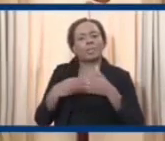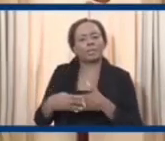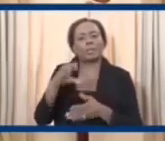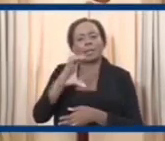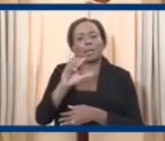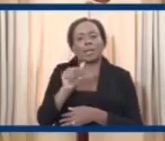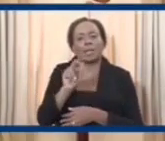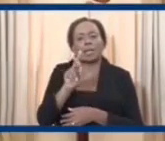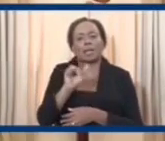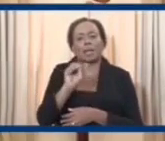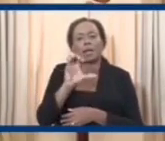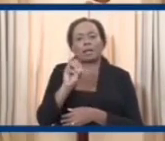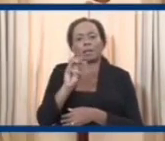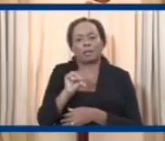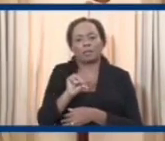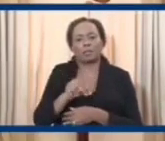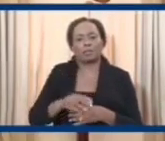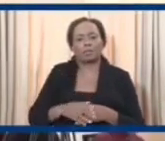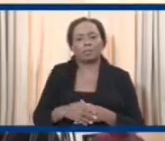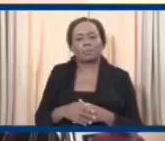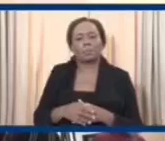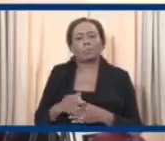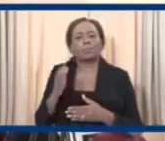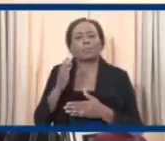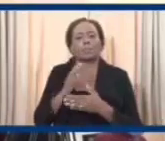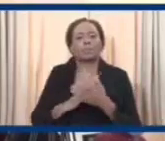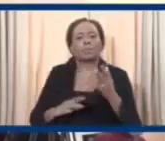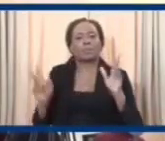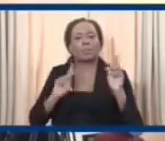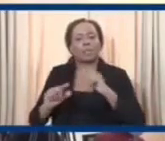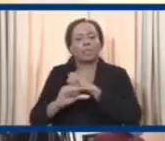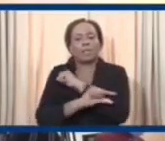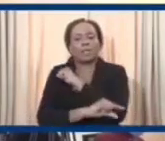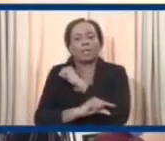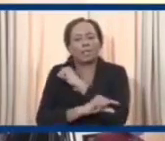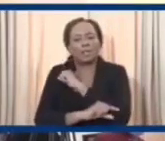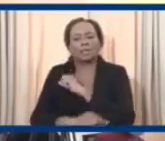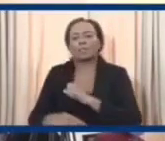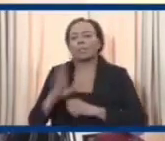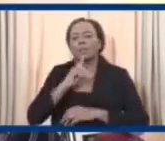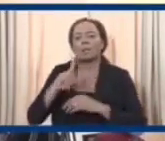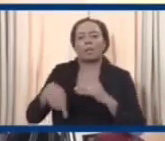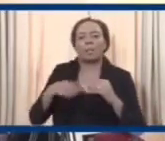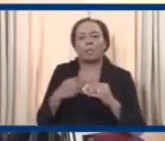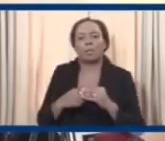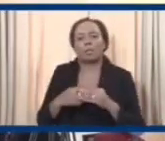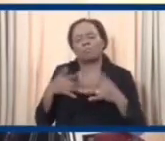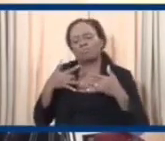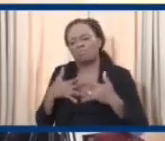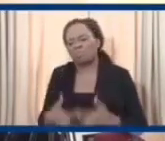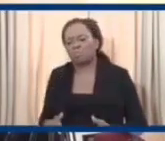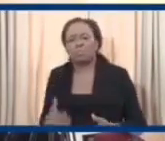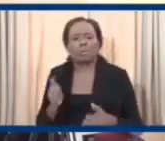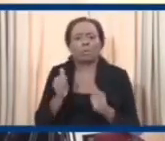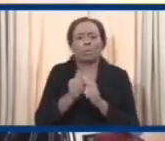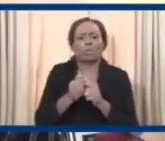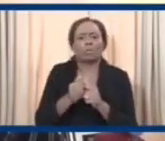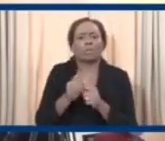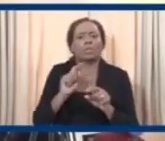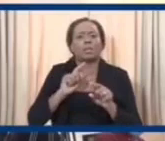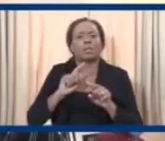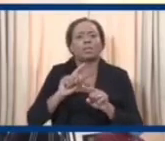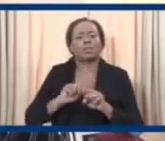from some corners in Guyana in response to your comments about a disappointment with some things that would have occurred